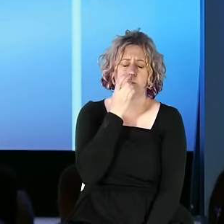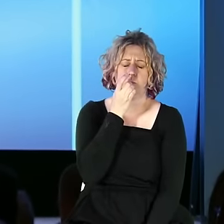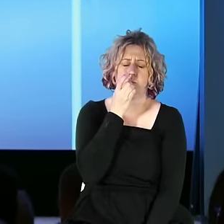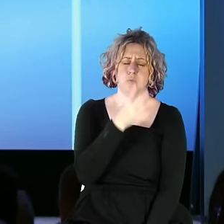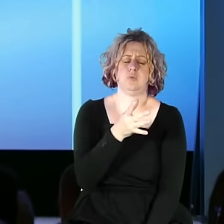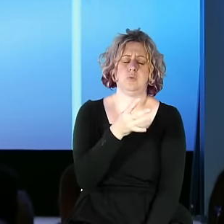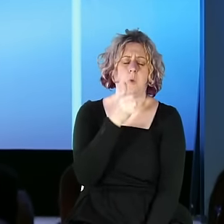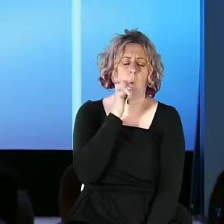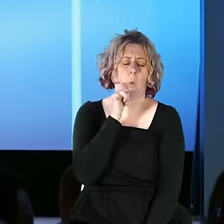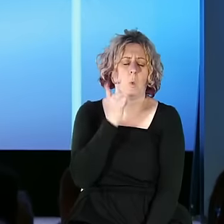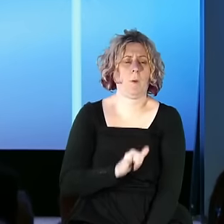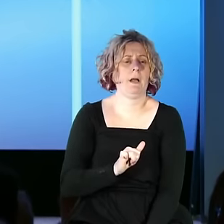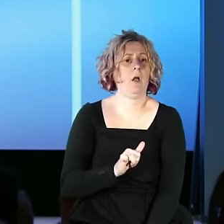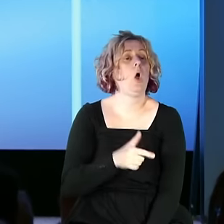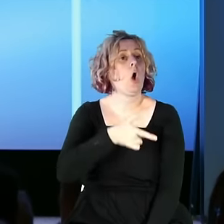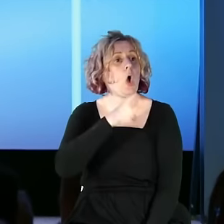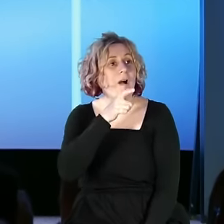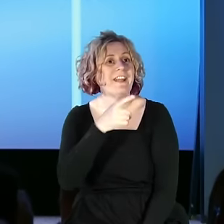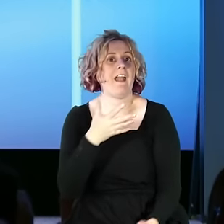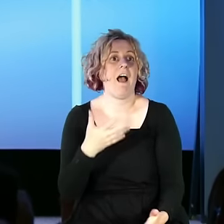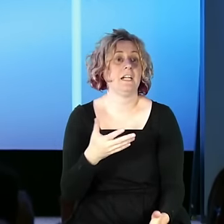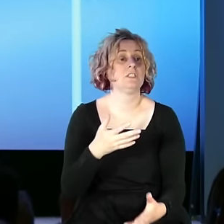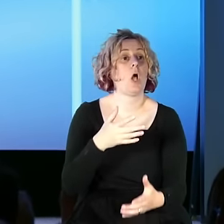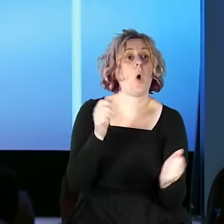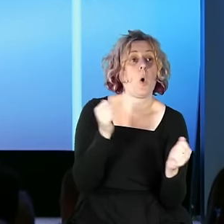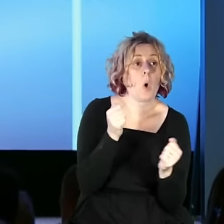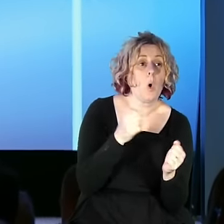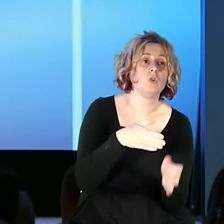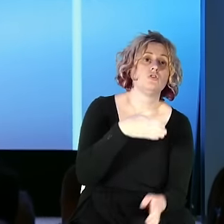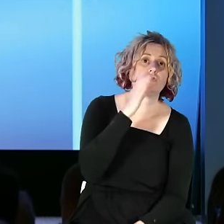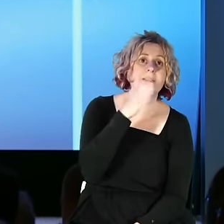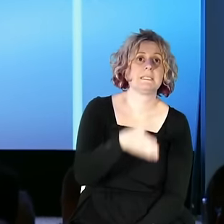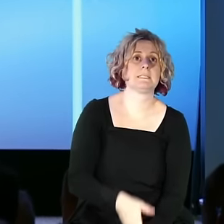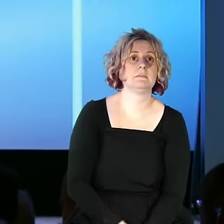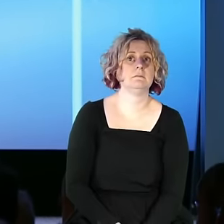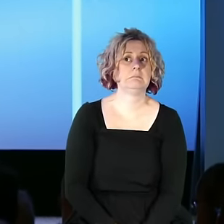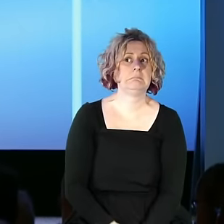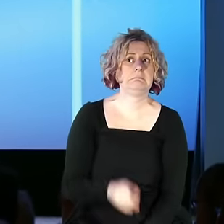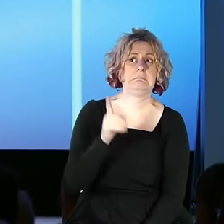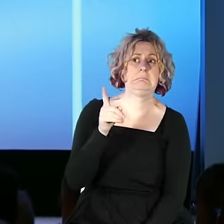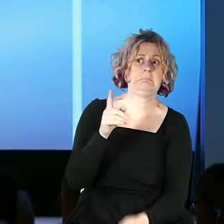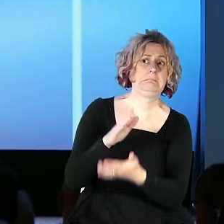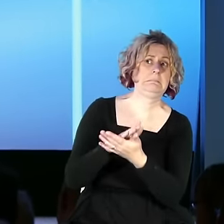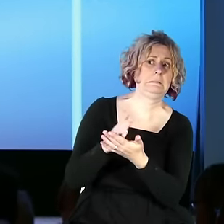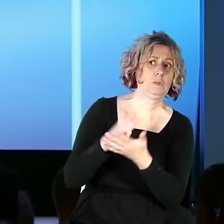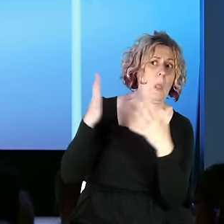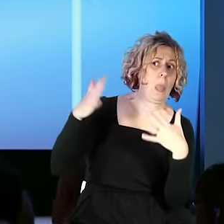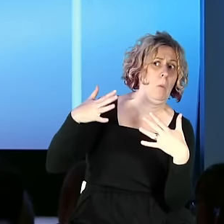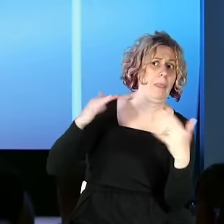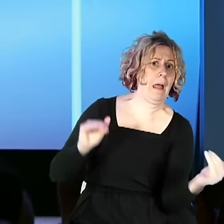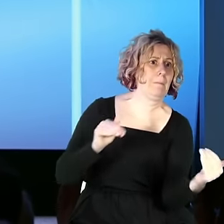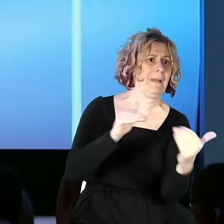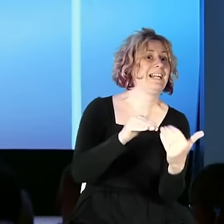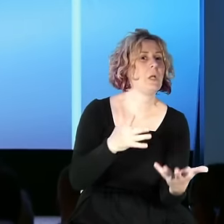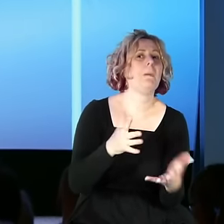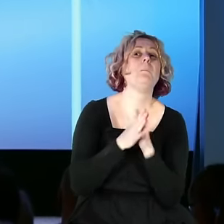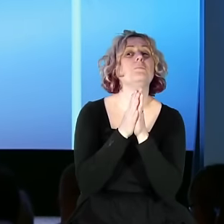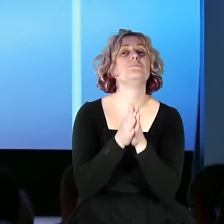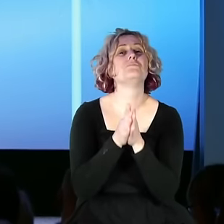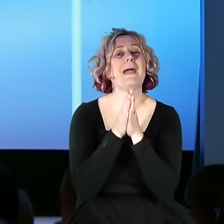year they're serving smoothies and cold drinks. I'm not quite sure the weather's brilliant for that today, but we'll be praying for good